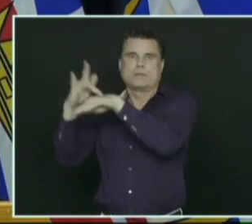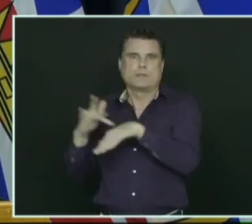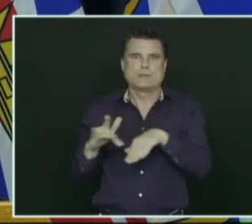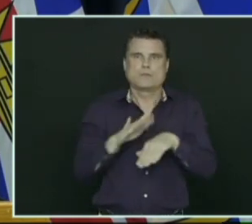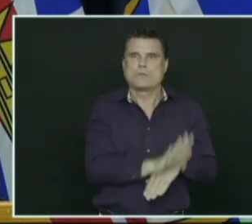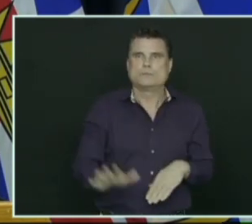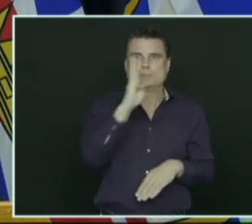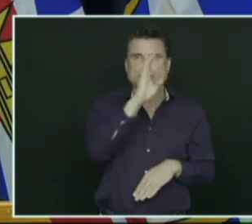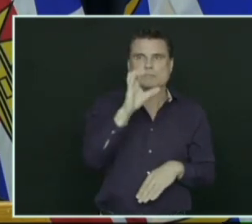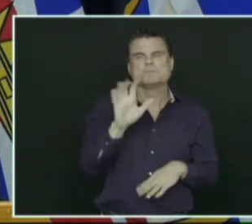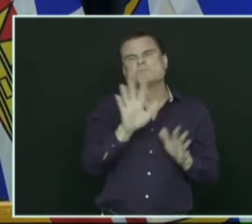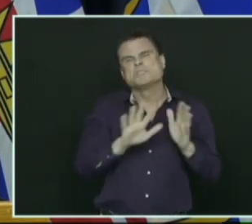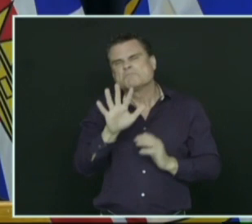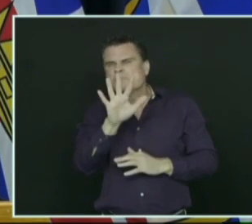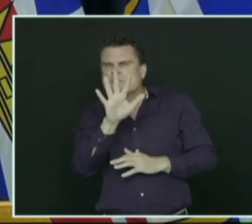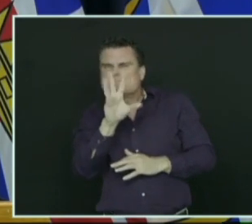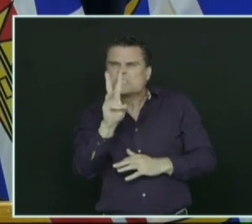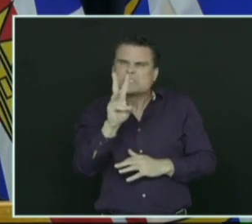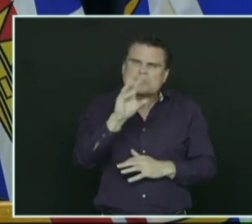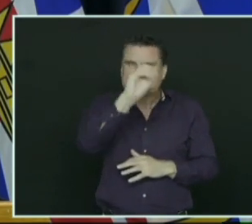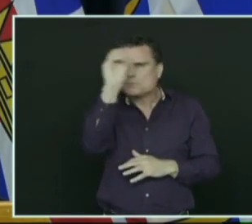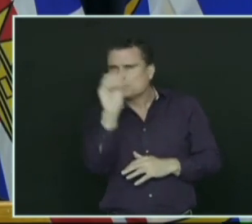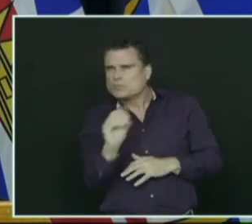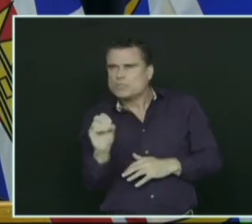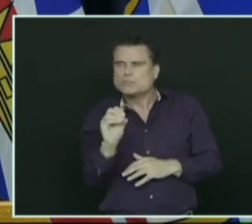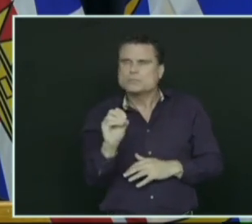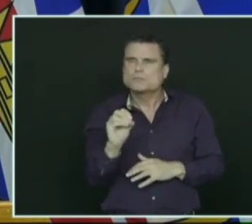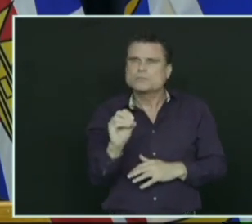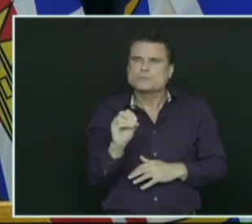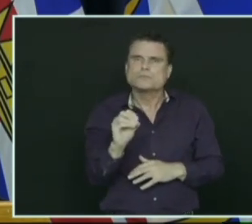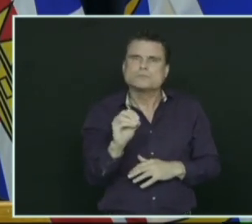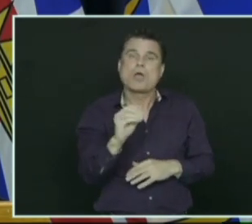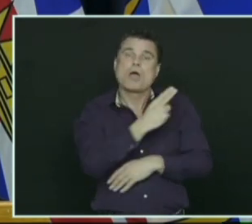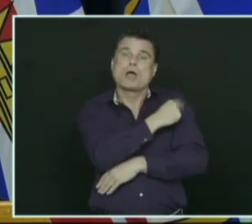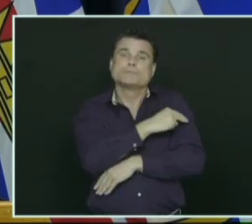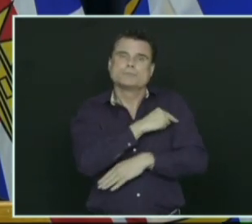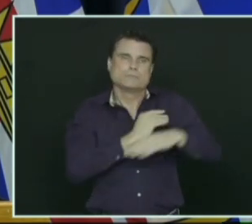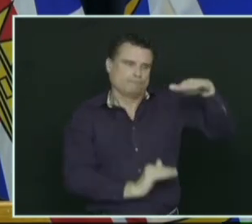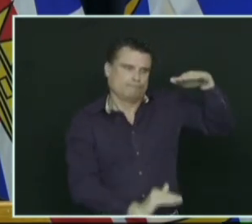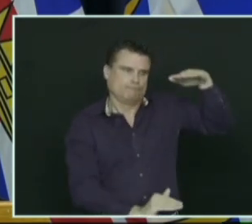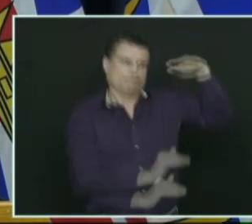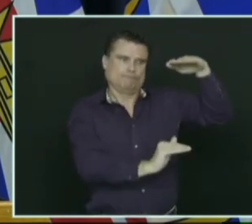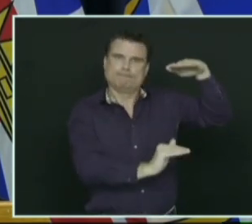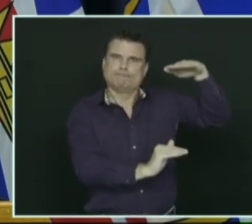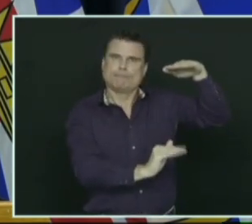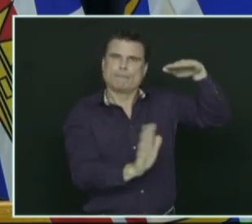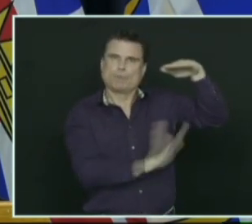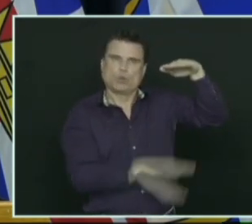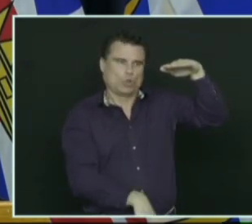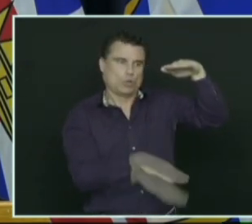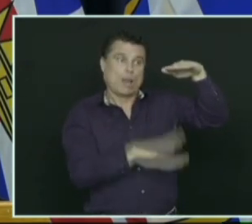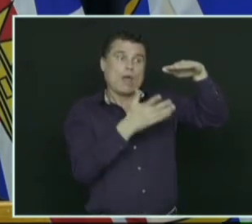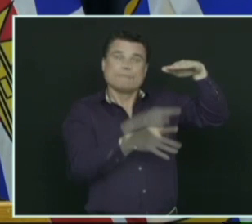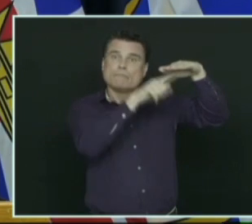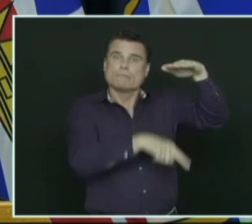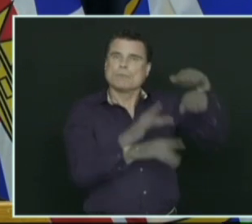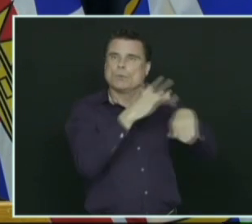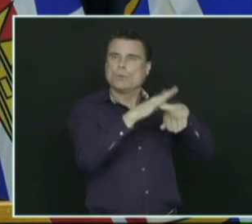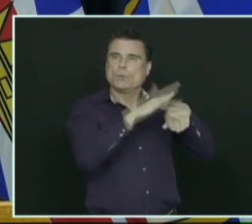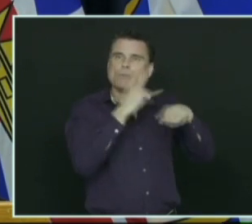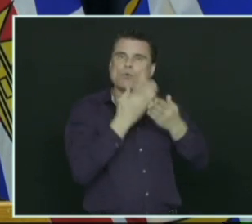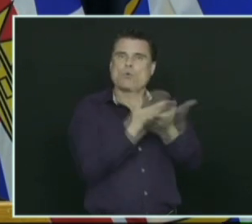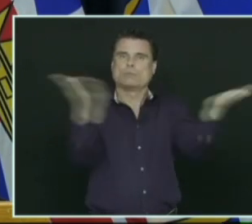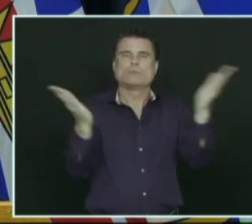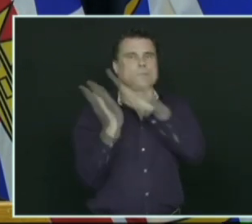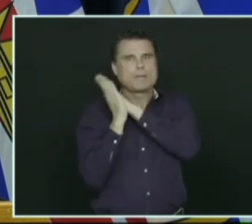also new international vendors, the federal government, and donations. I'd like to join Dr. Henry in expressing our appreciation for the generous